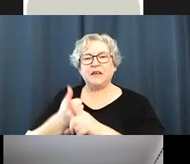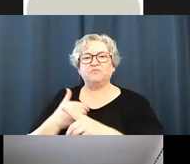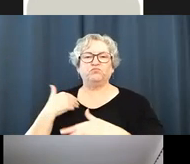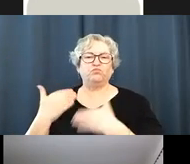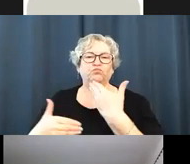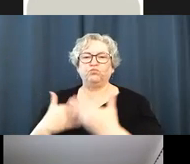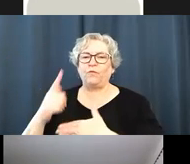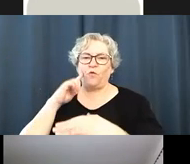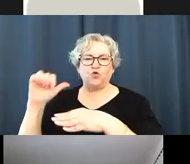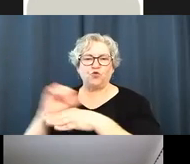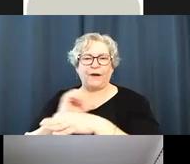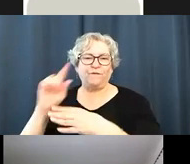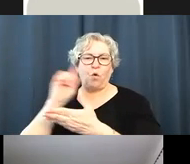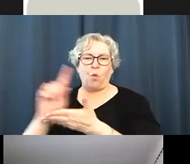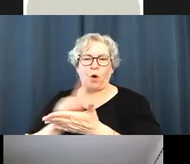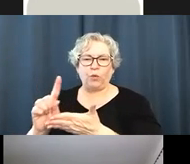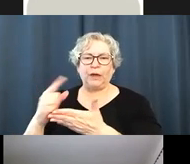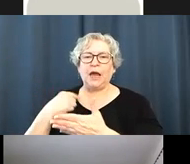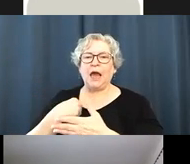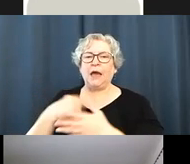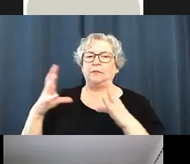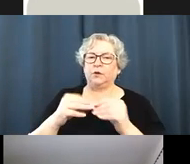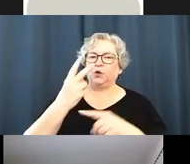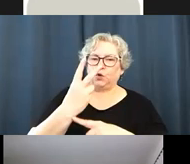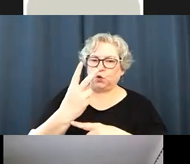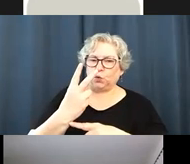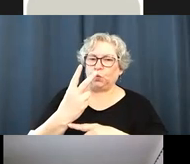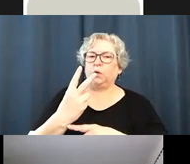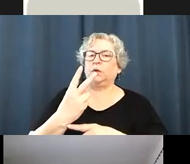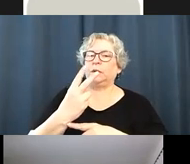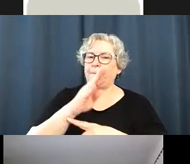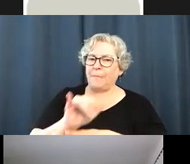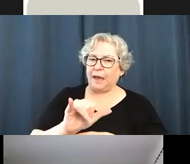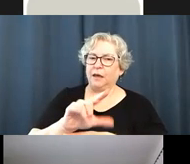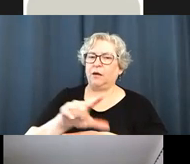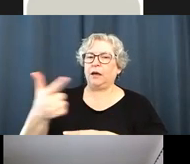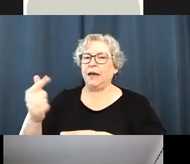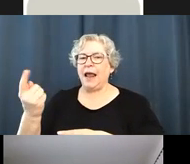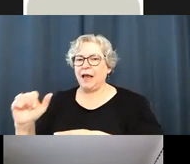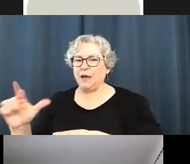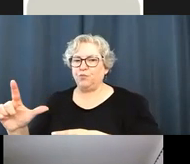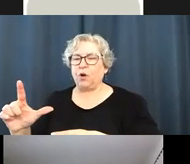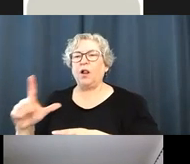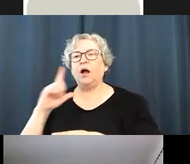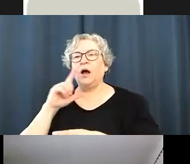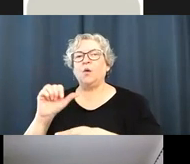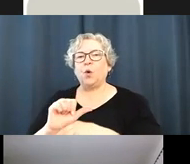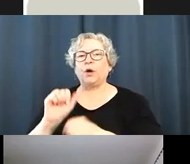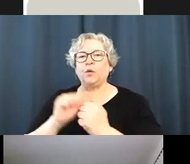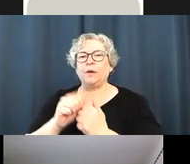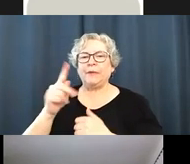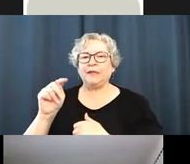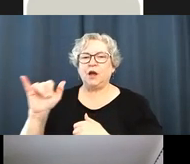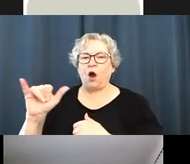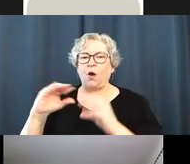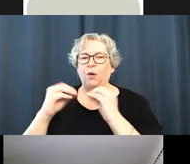lasted for 1 week. There were total 2 trainings. One was in May, the other one was in April. And working with the PTIs and partner